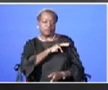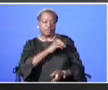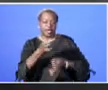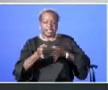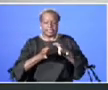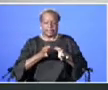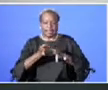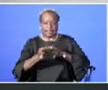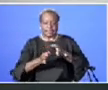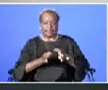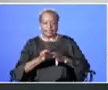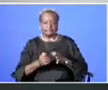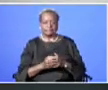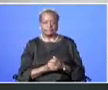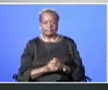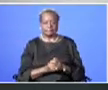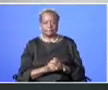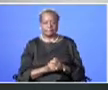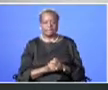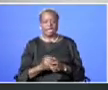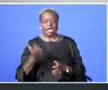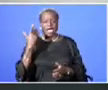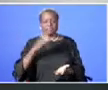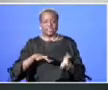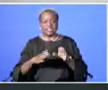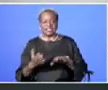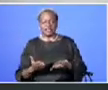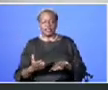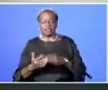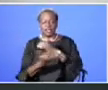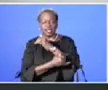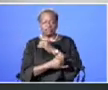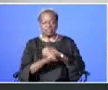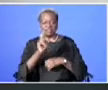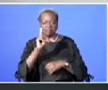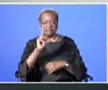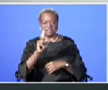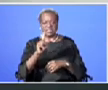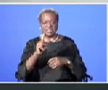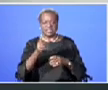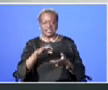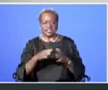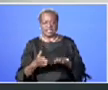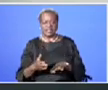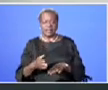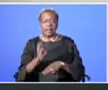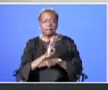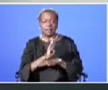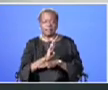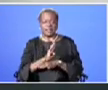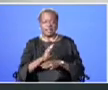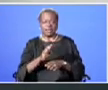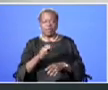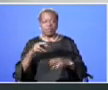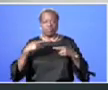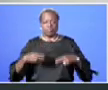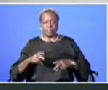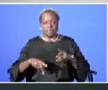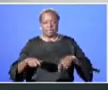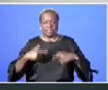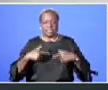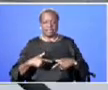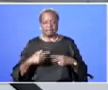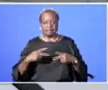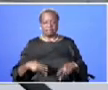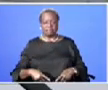explains. Following the death of the country's first victim of the novel coronavirus, Bimini resident 57-year-old Kim Johnson